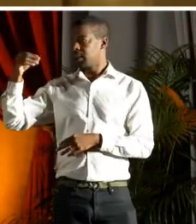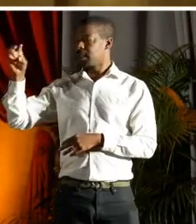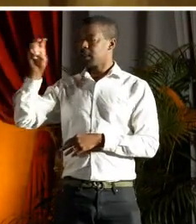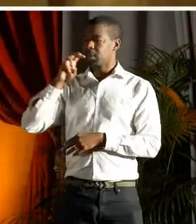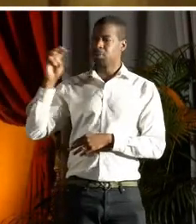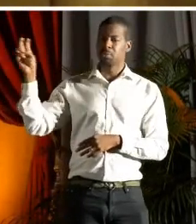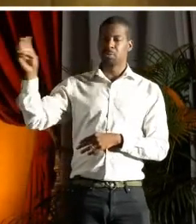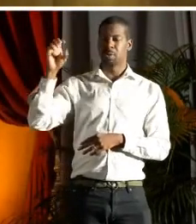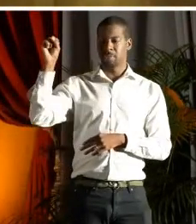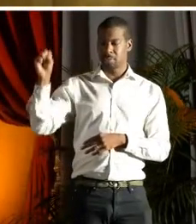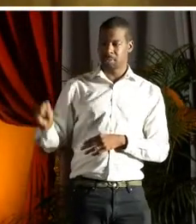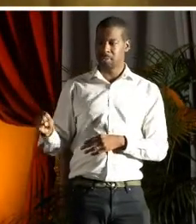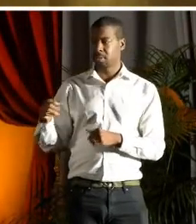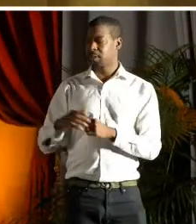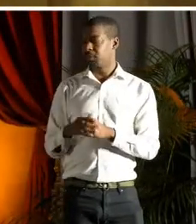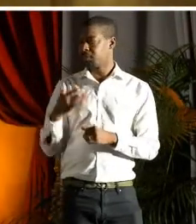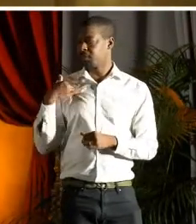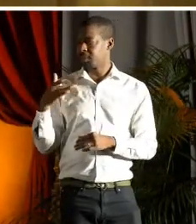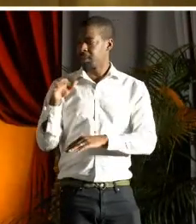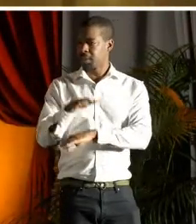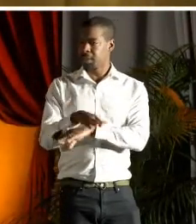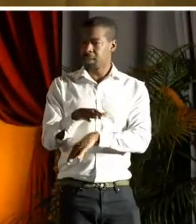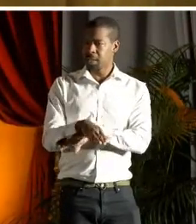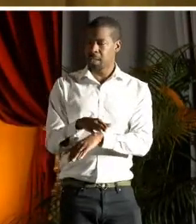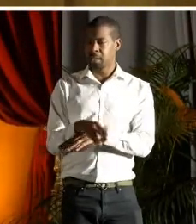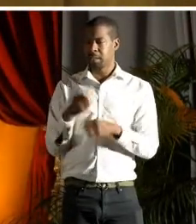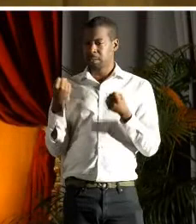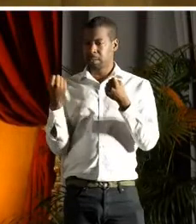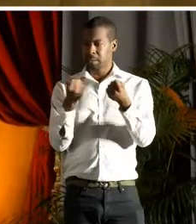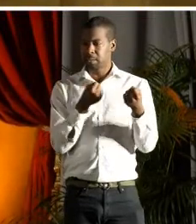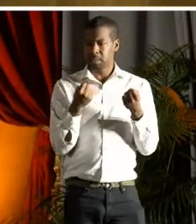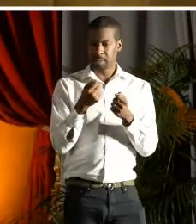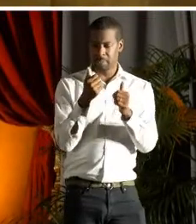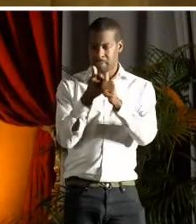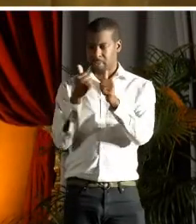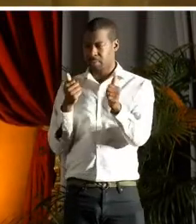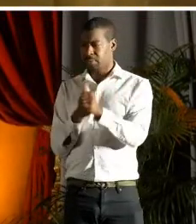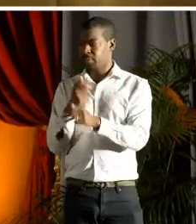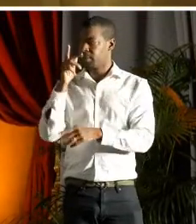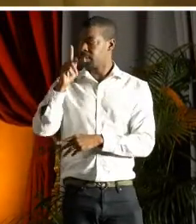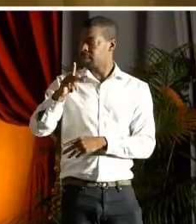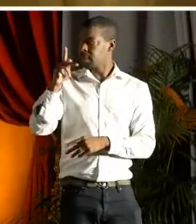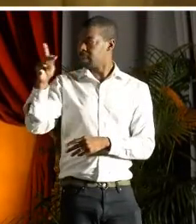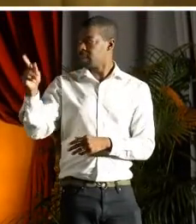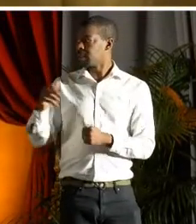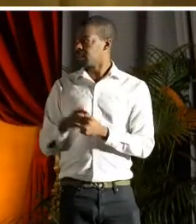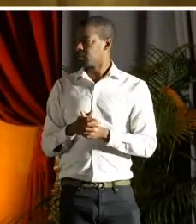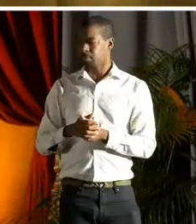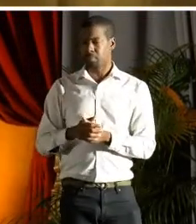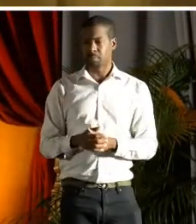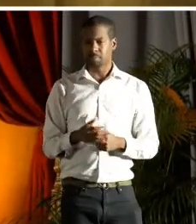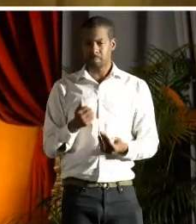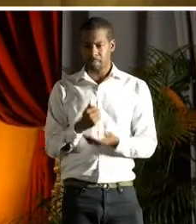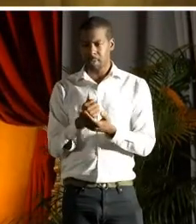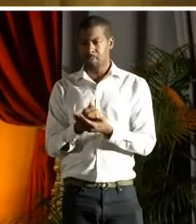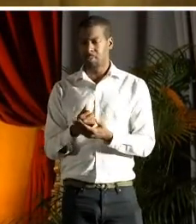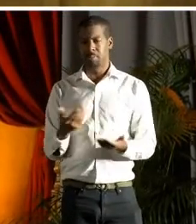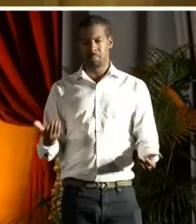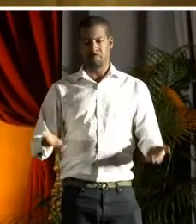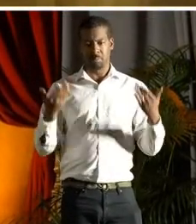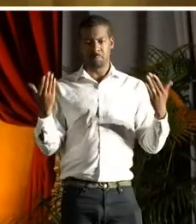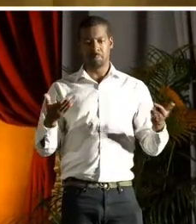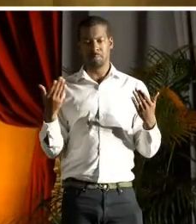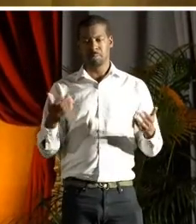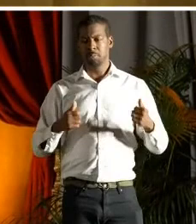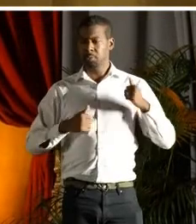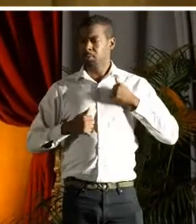the South, often at night by back roads to avoid the Klan, to help rally foot soldiers in the fight for